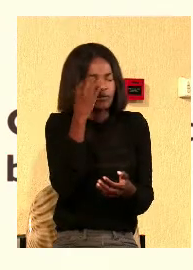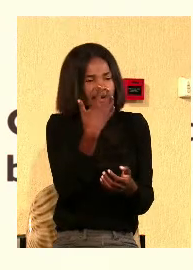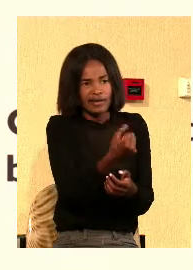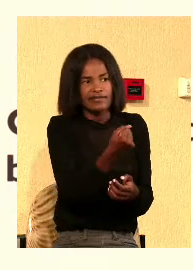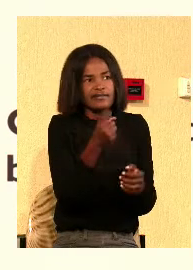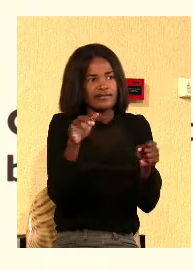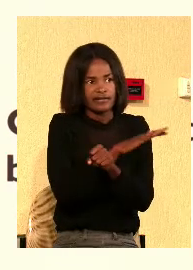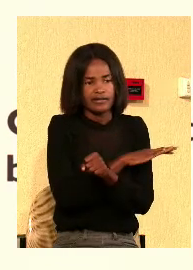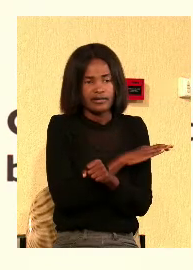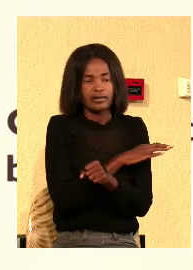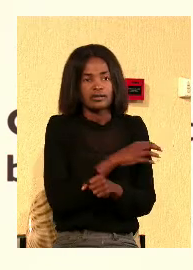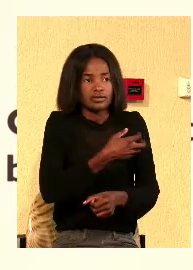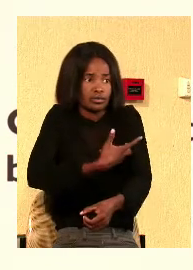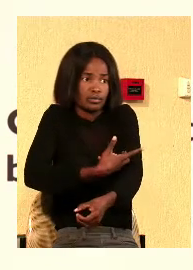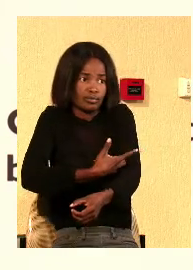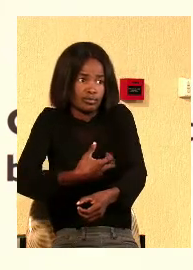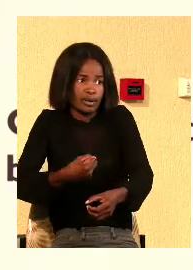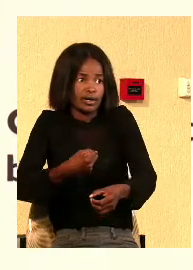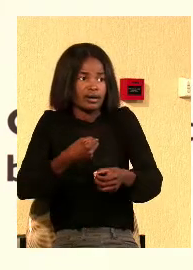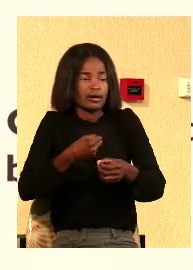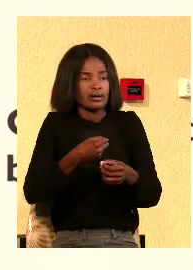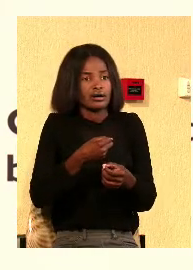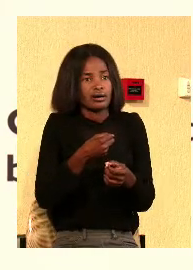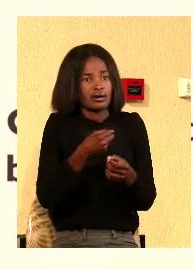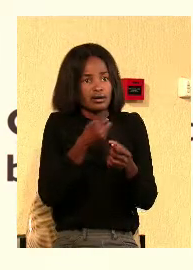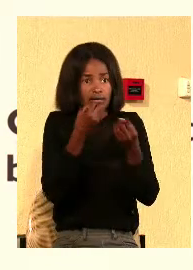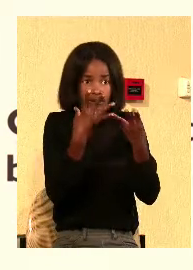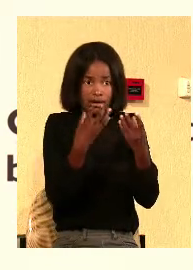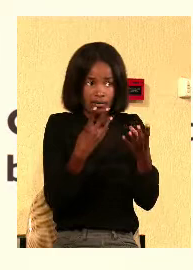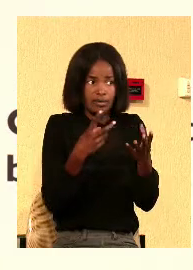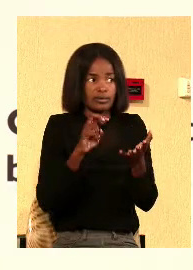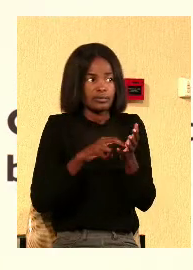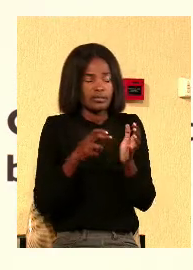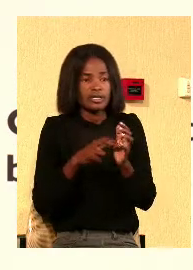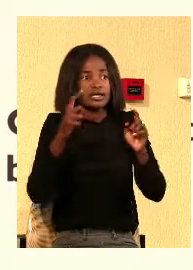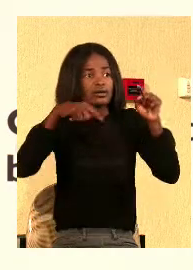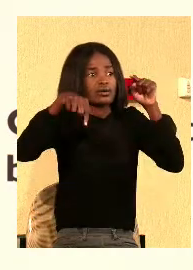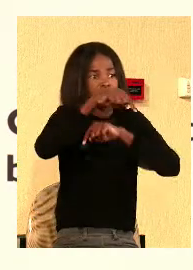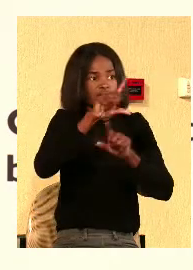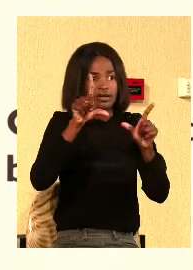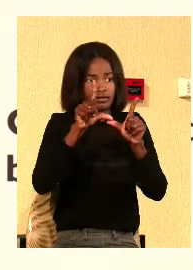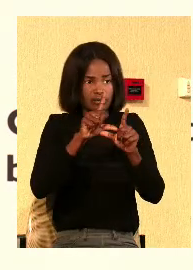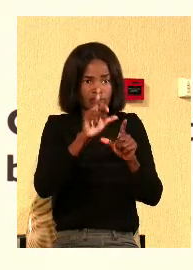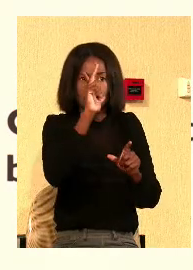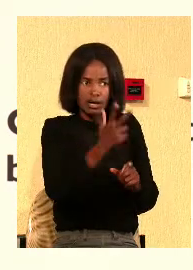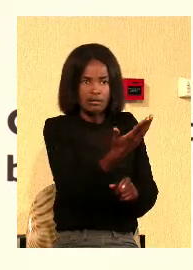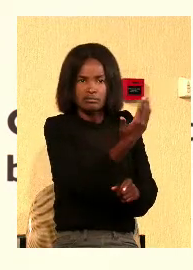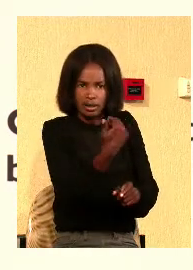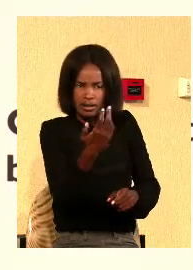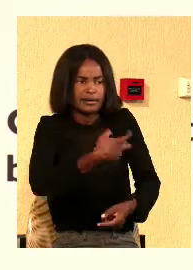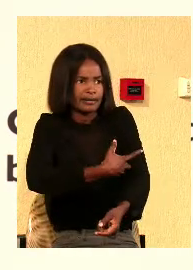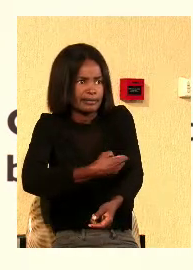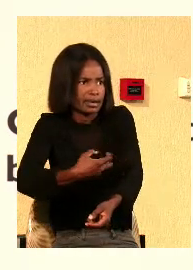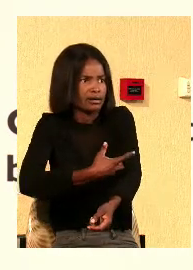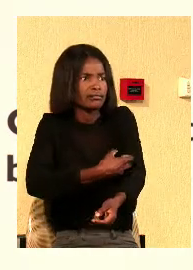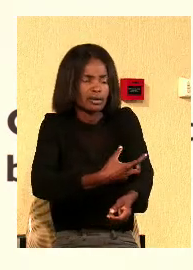test also increase to the extent that we should test outside Windhoek, depending at which